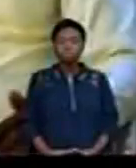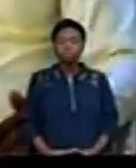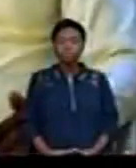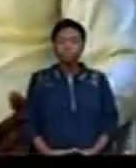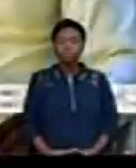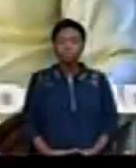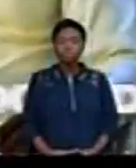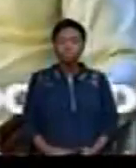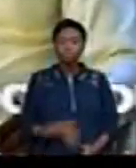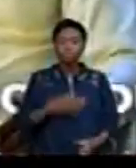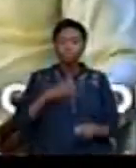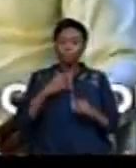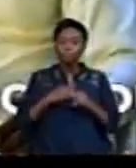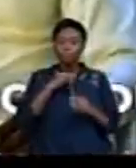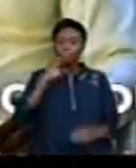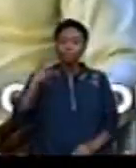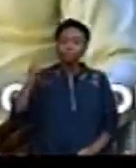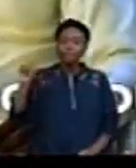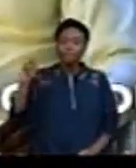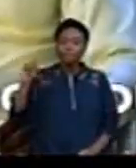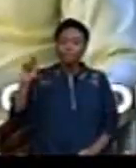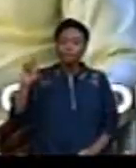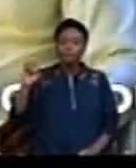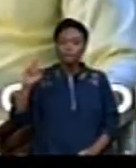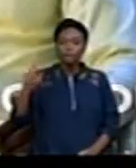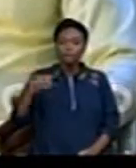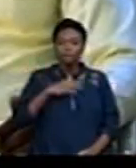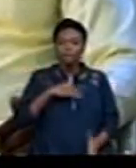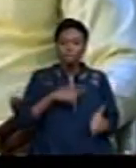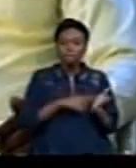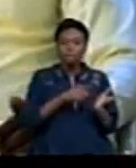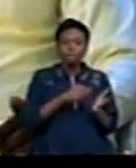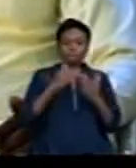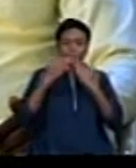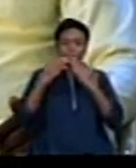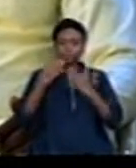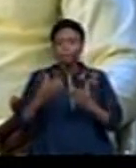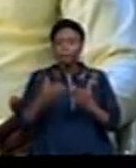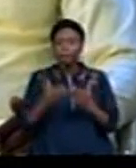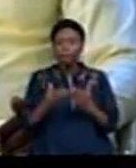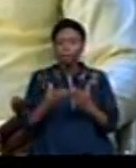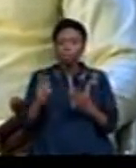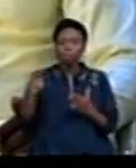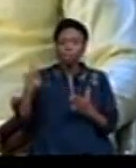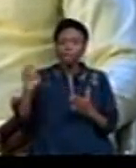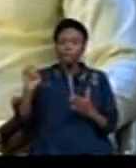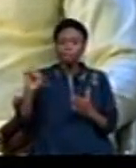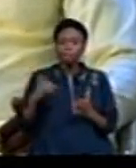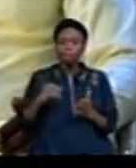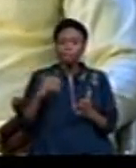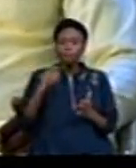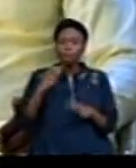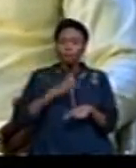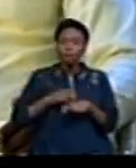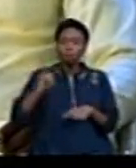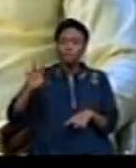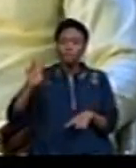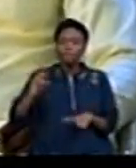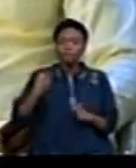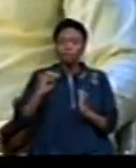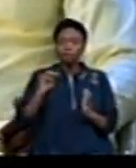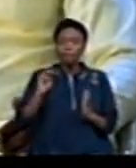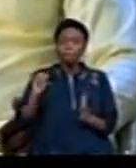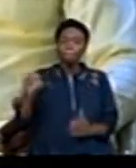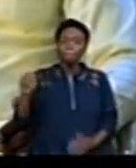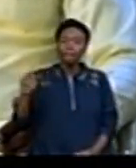My name is Daniel Ogbadu, and this is Thank God Who Cared. It was on 27th of March,